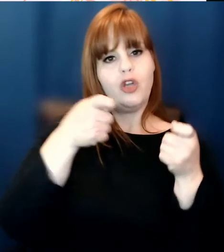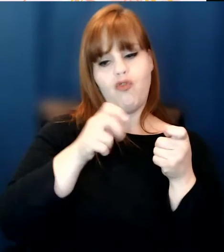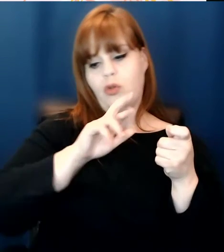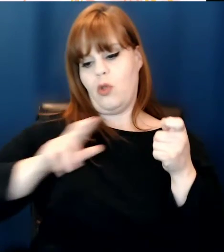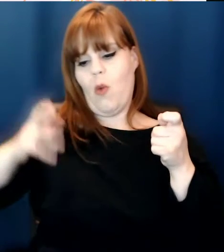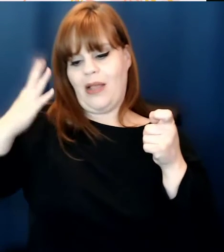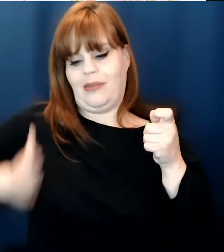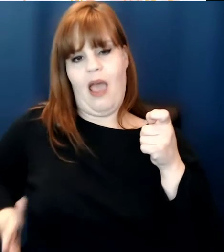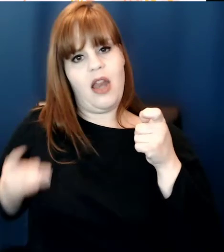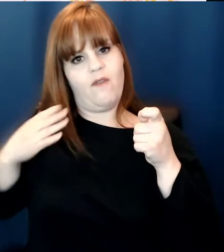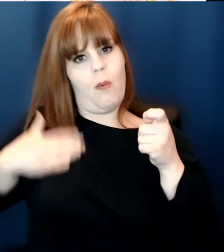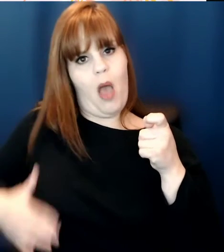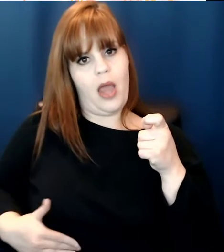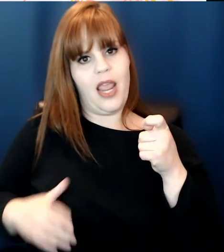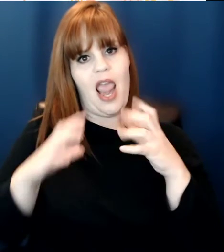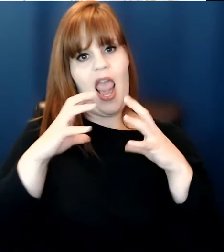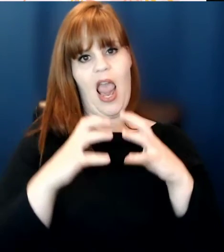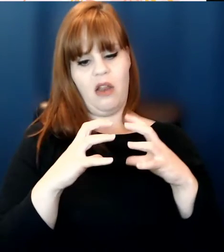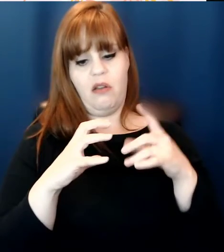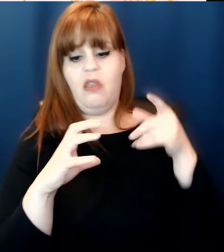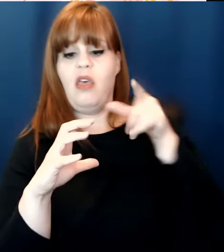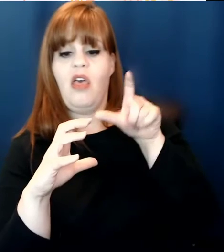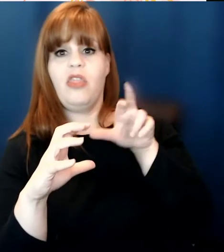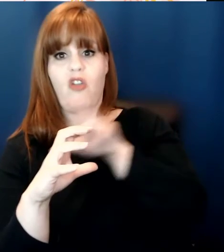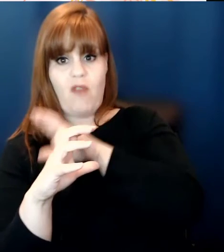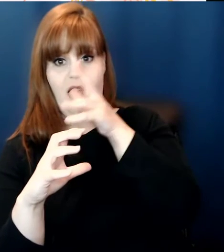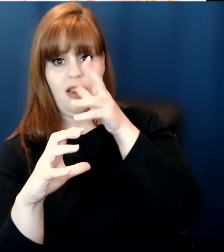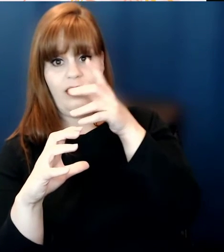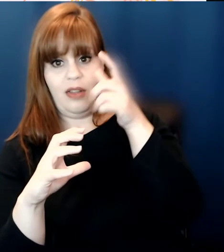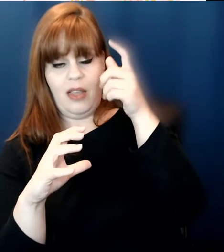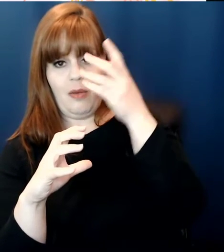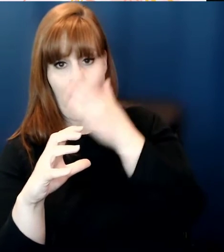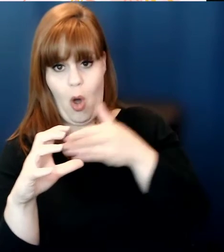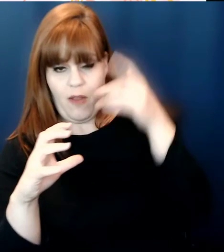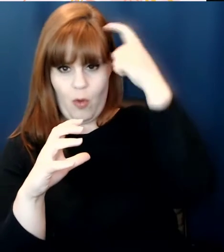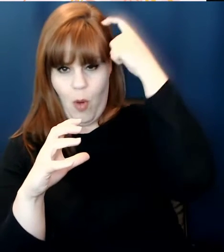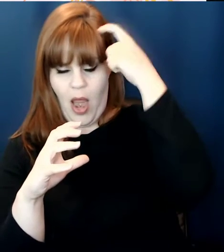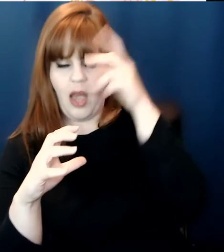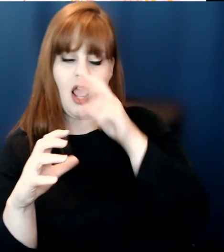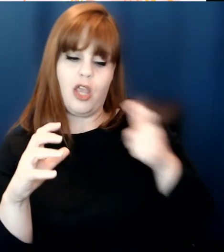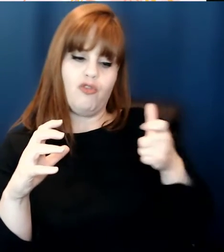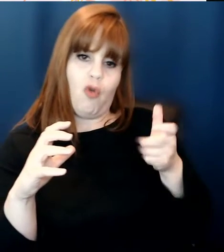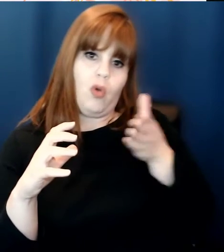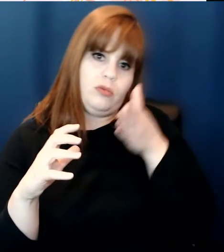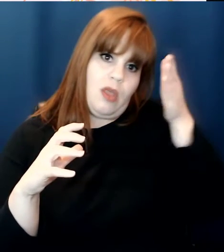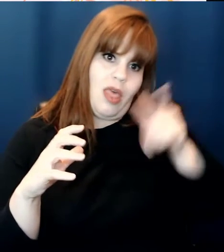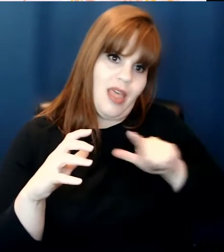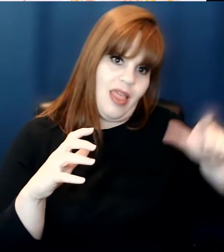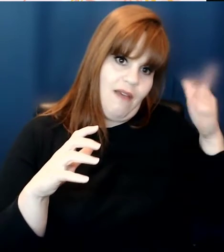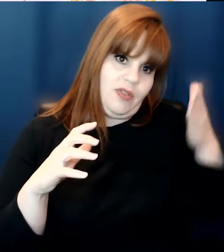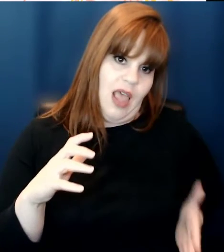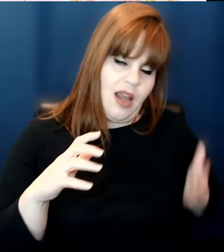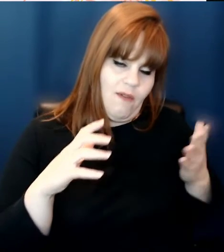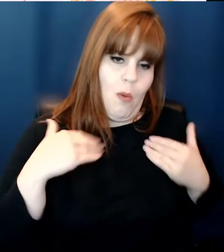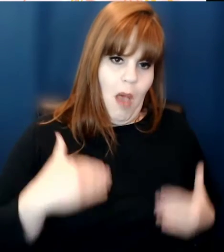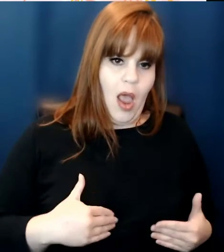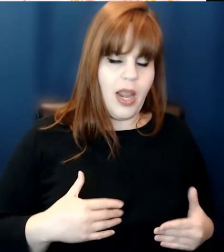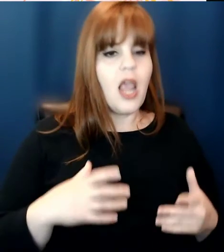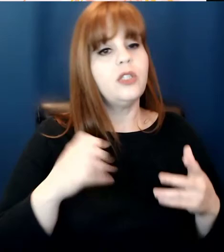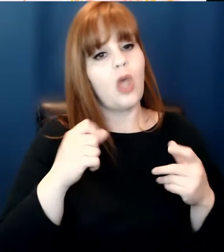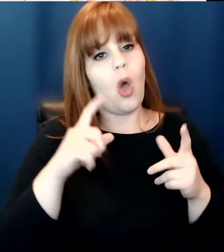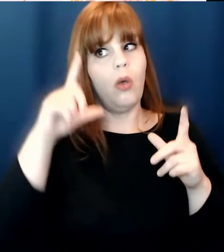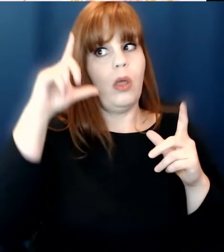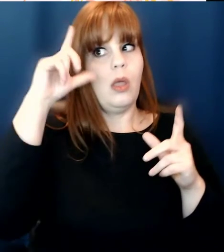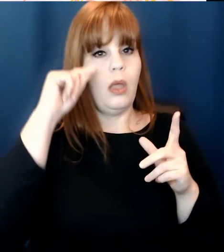So he wants to have you blink with one eye and then also raise an eyebrow. Sure.